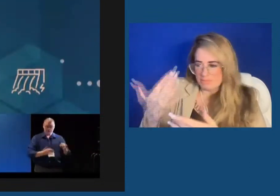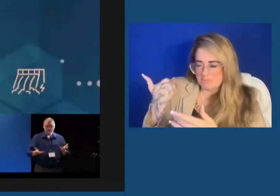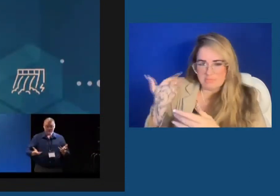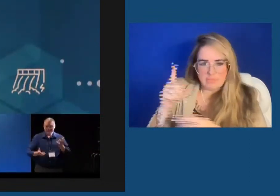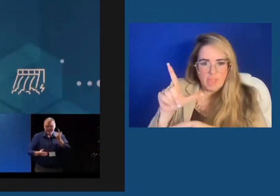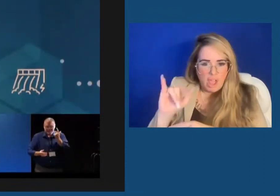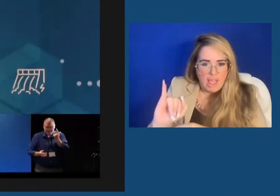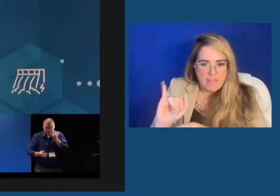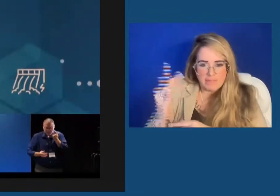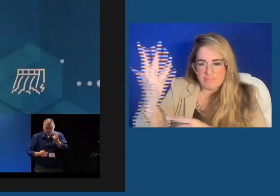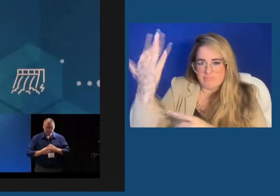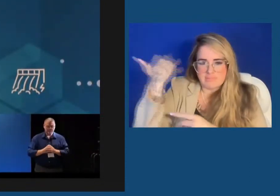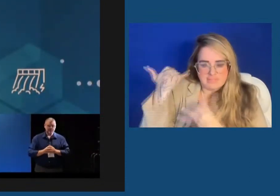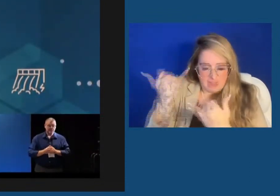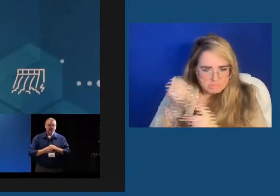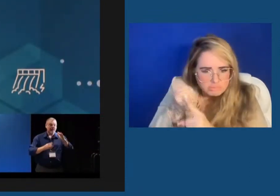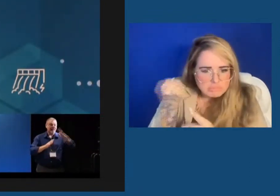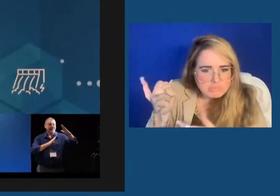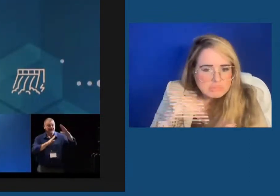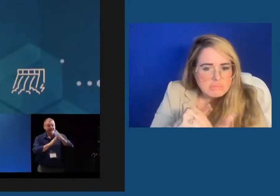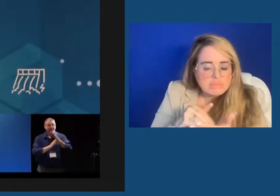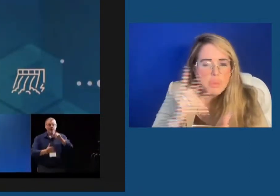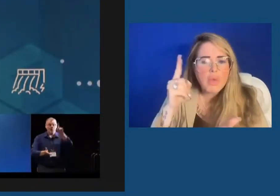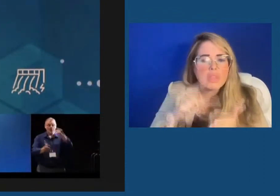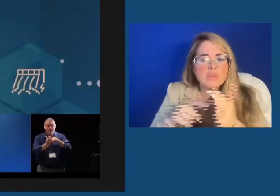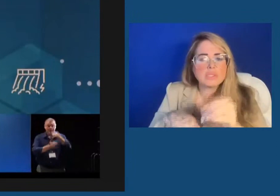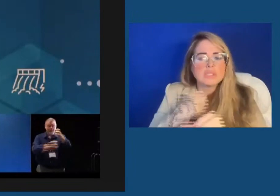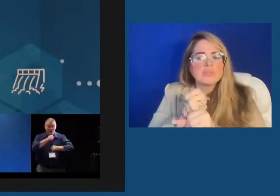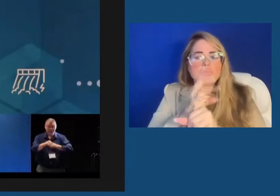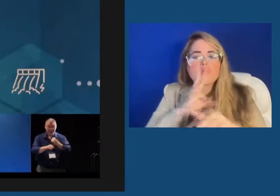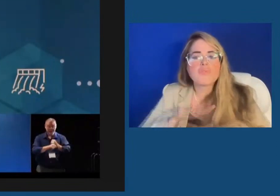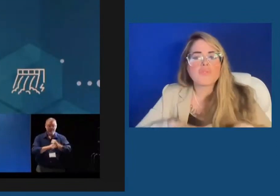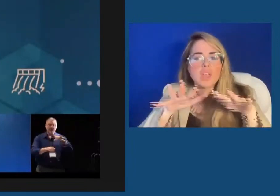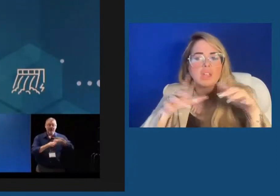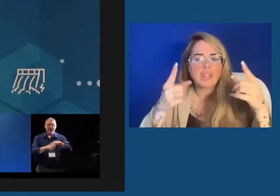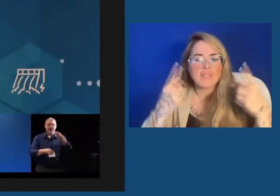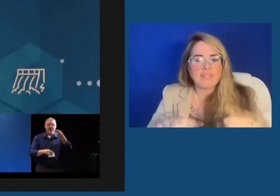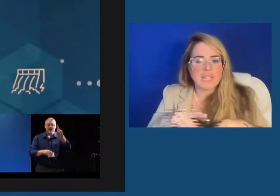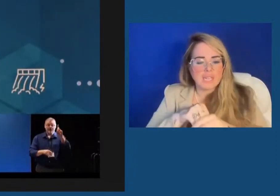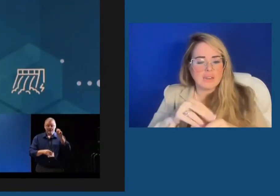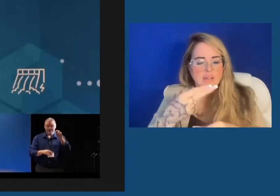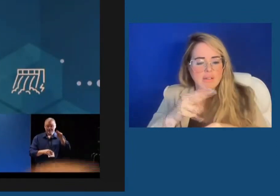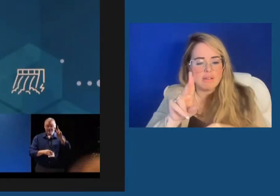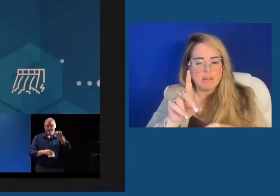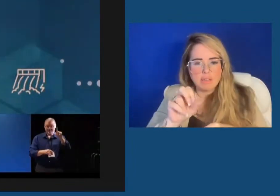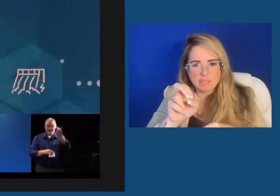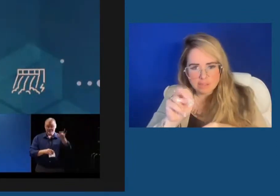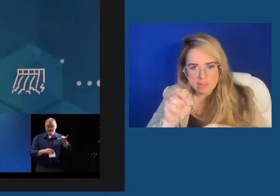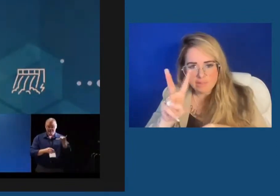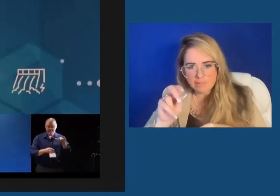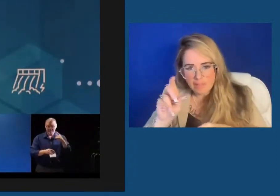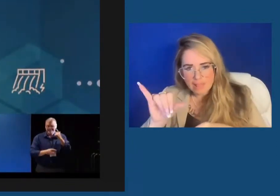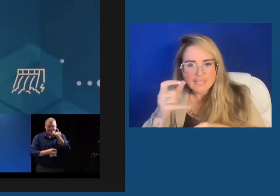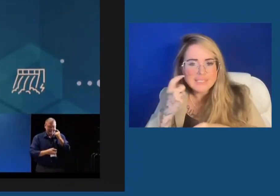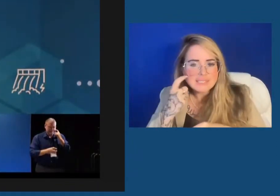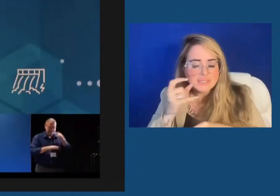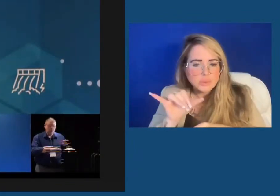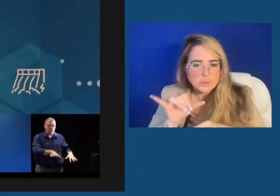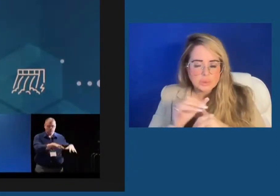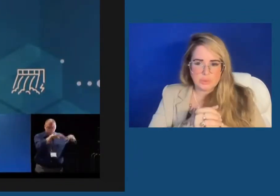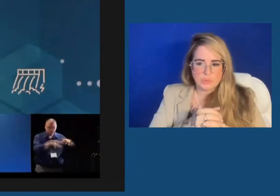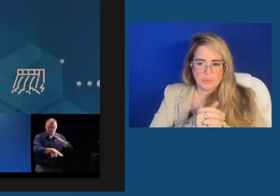ago, on top of the 1,000-year flooding event we had in the Hudson Valley just a short time ago.